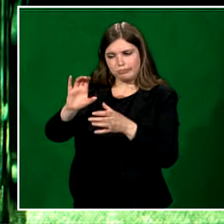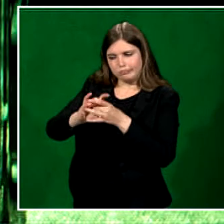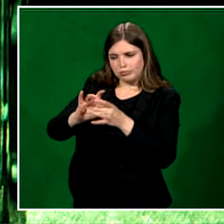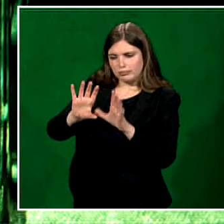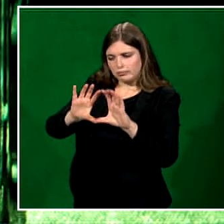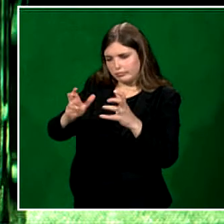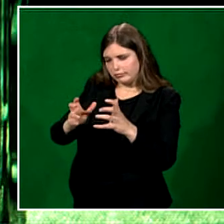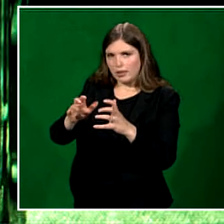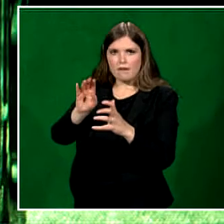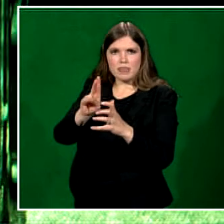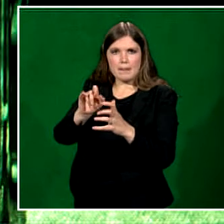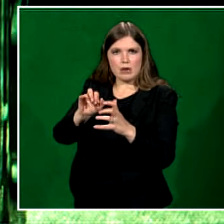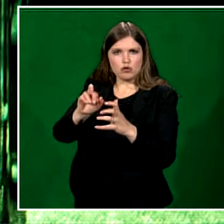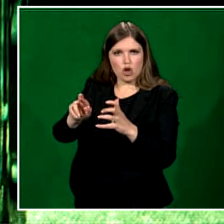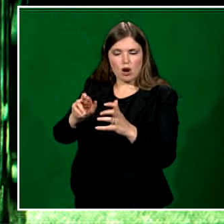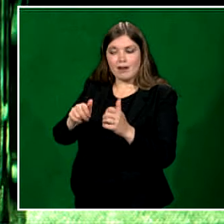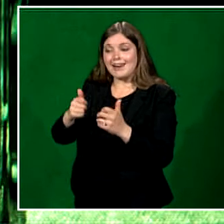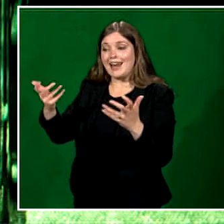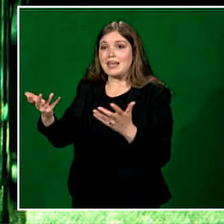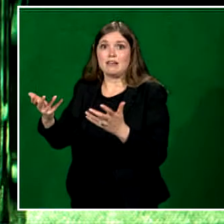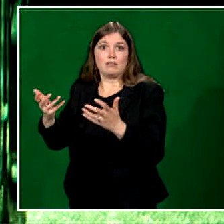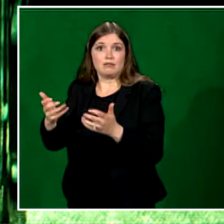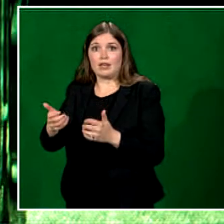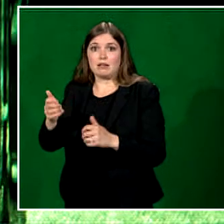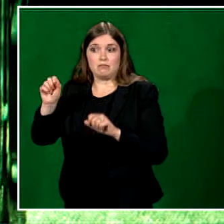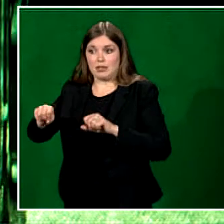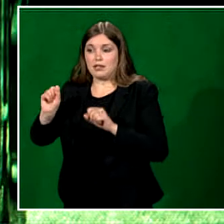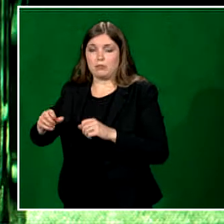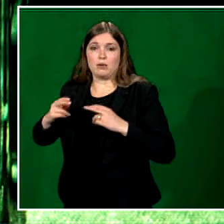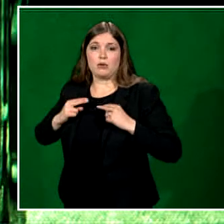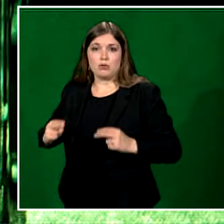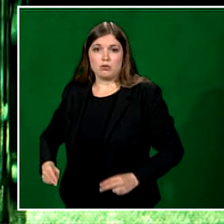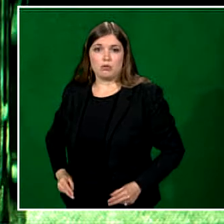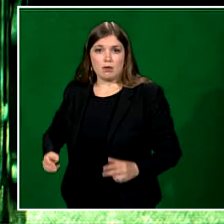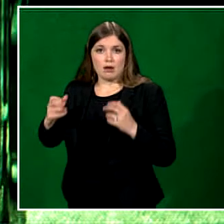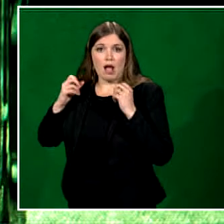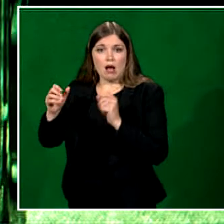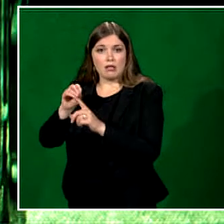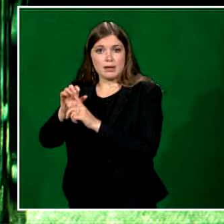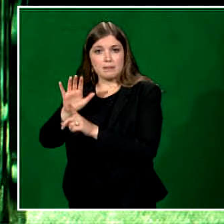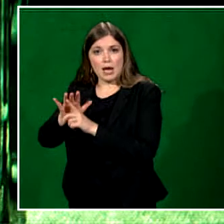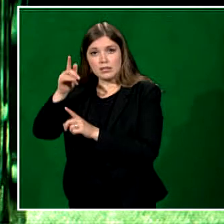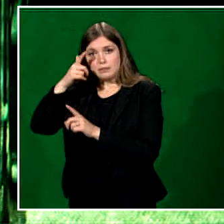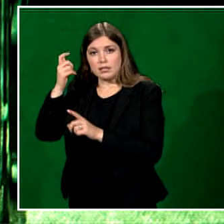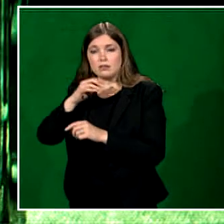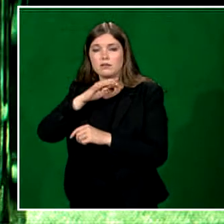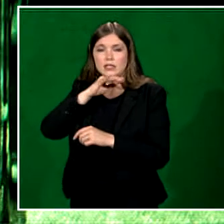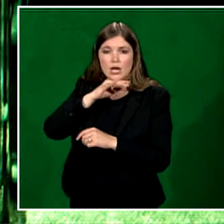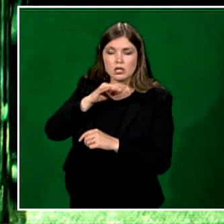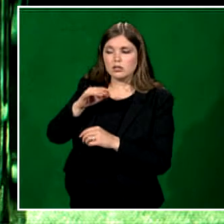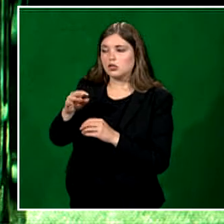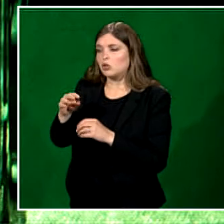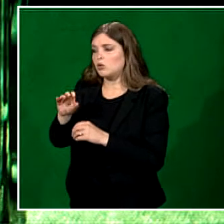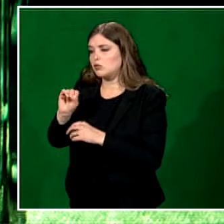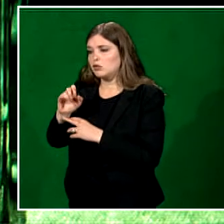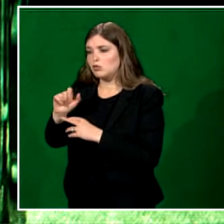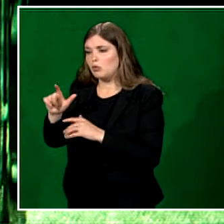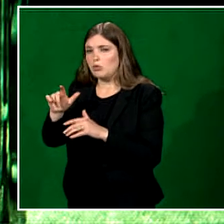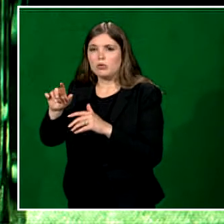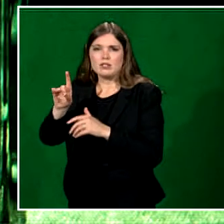potential health impacts, human health impacts, because of dust or those chemicals, or soil health impacts?